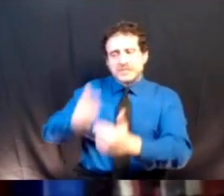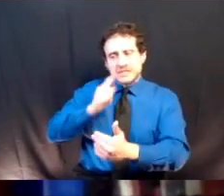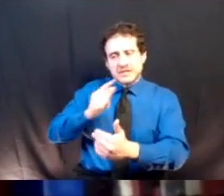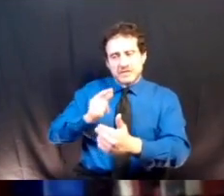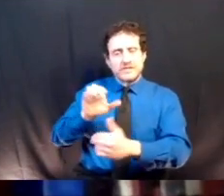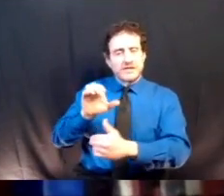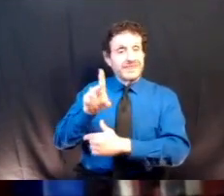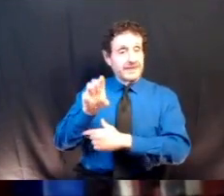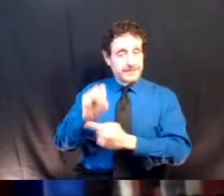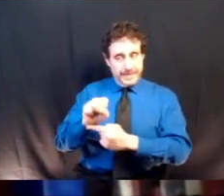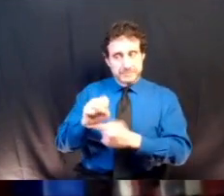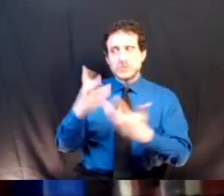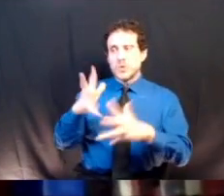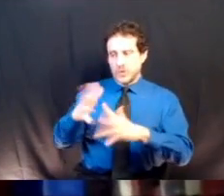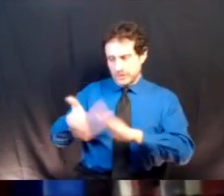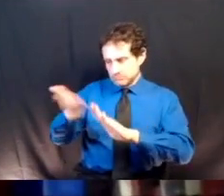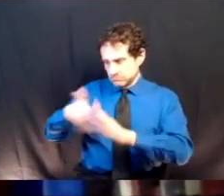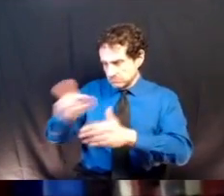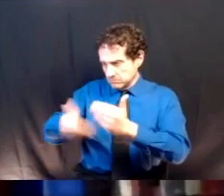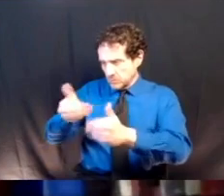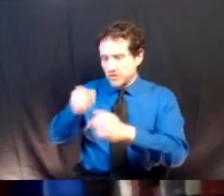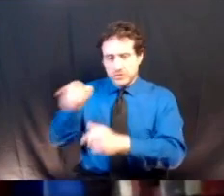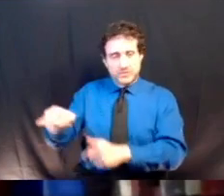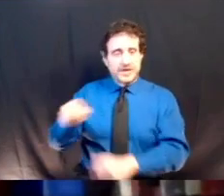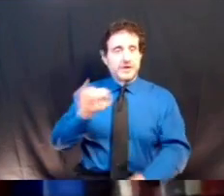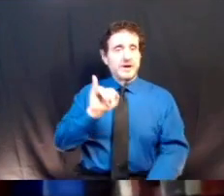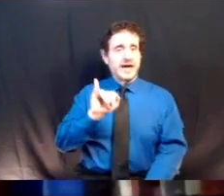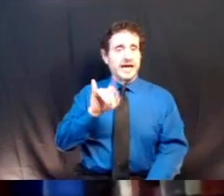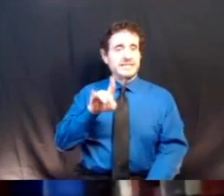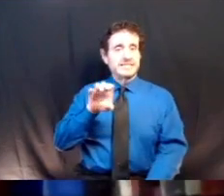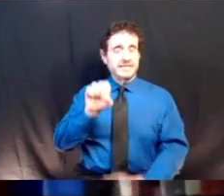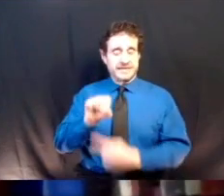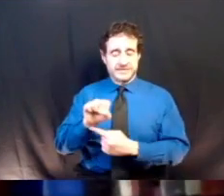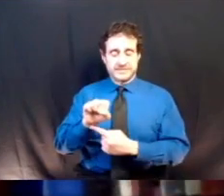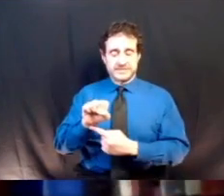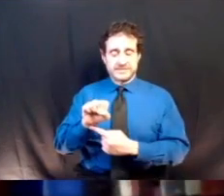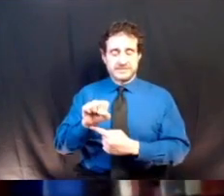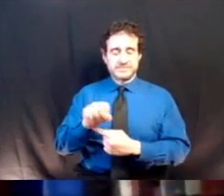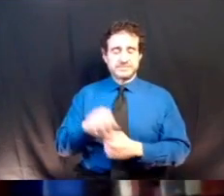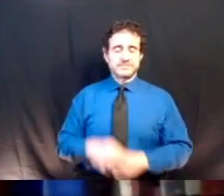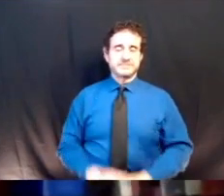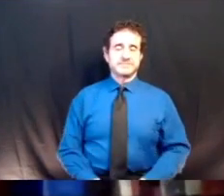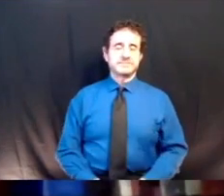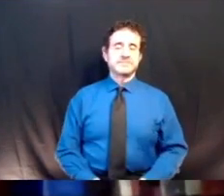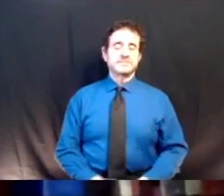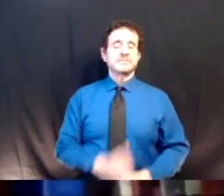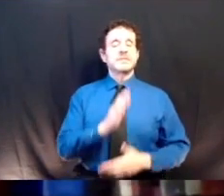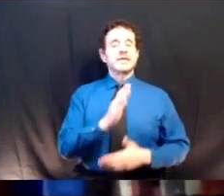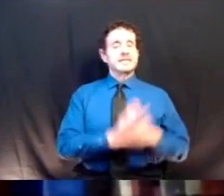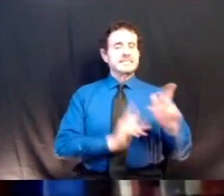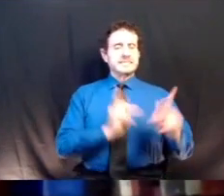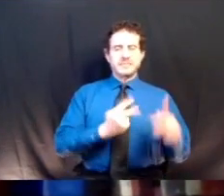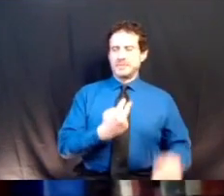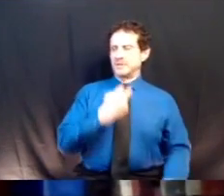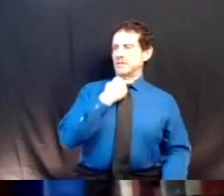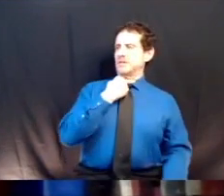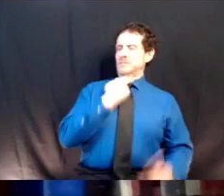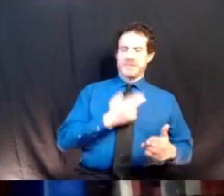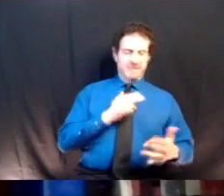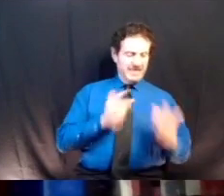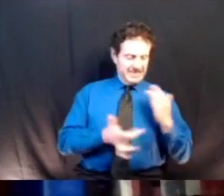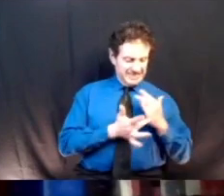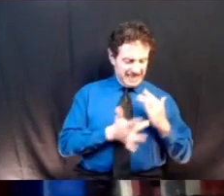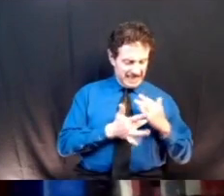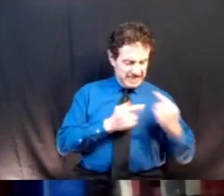already been gone through at IDS. There are those who either have been stopped because they have technical issues, which they should